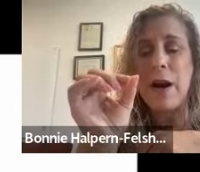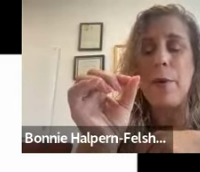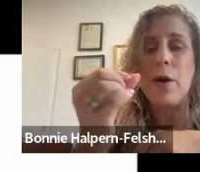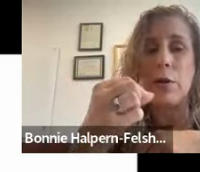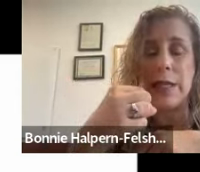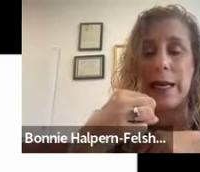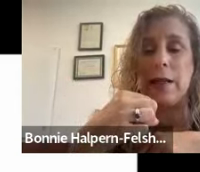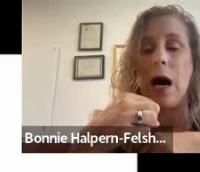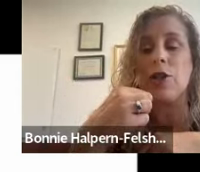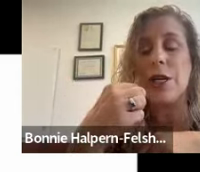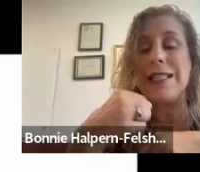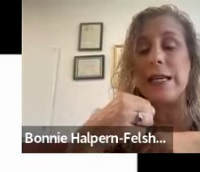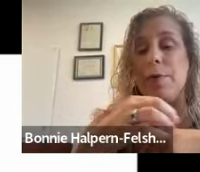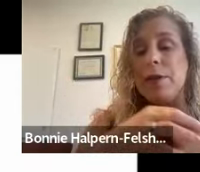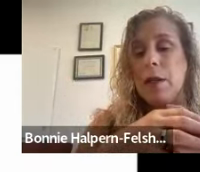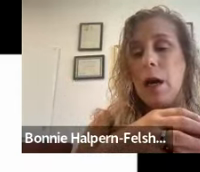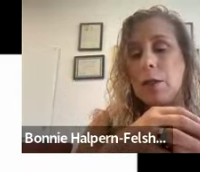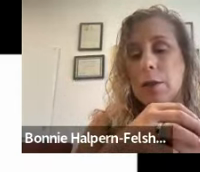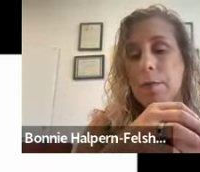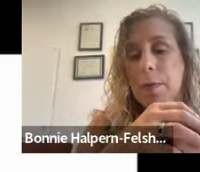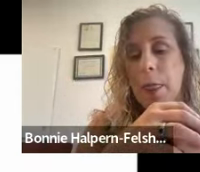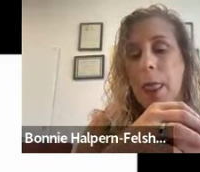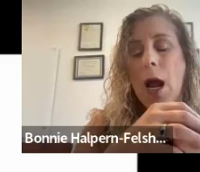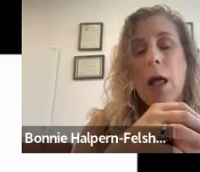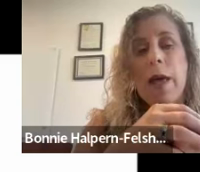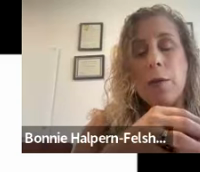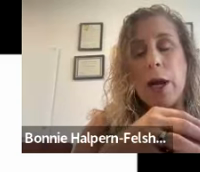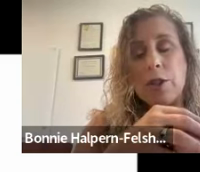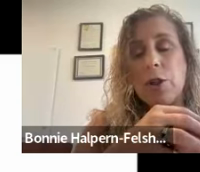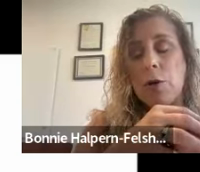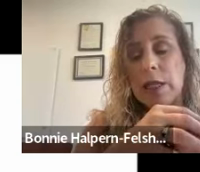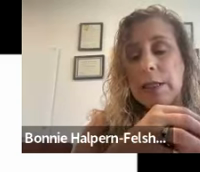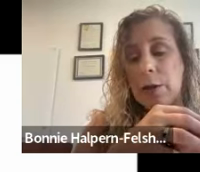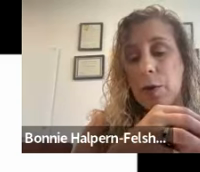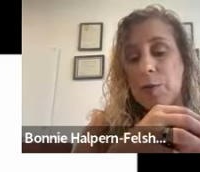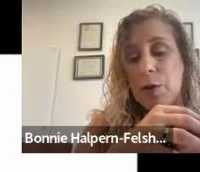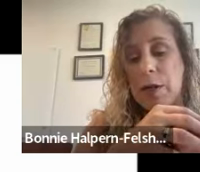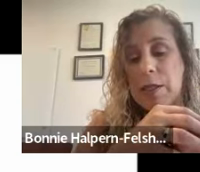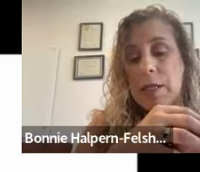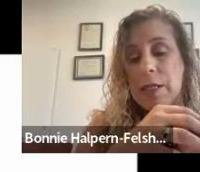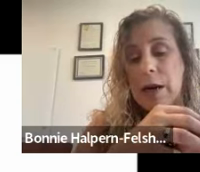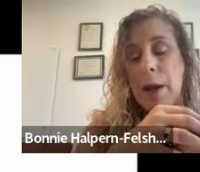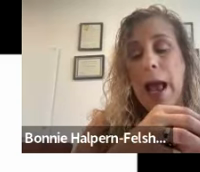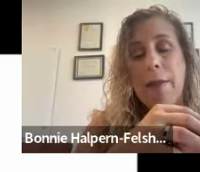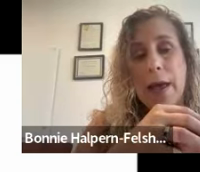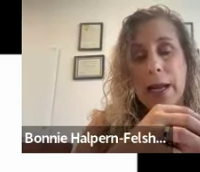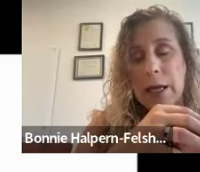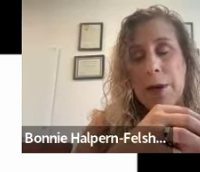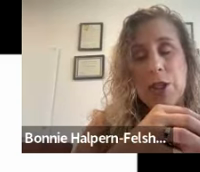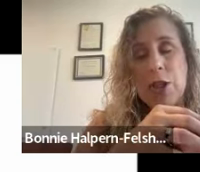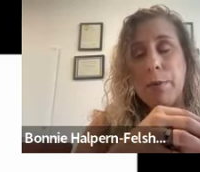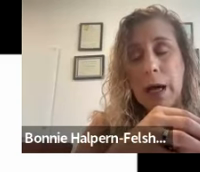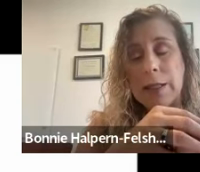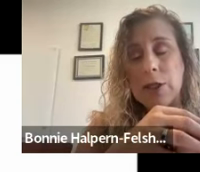particularly fine particles that get lodged deep into the lungs. Then we also know, as I said, the respiratory system. And then,